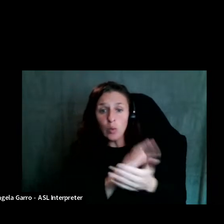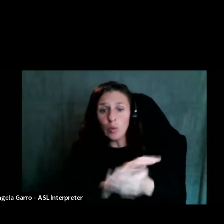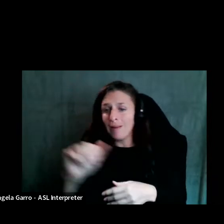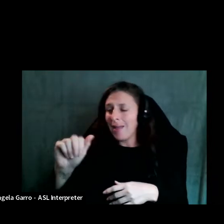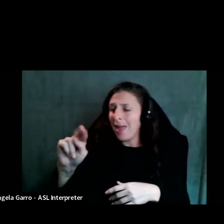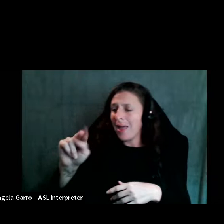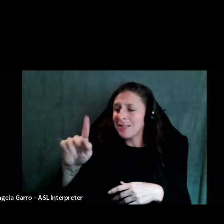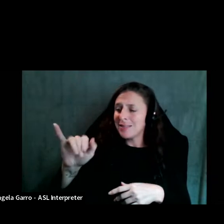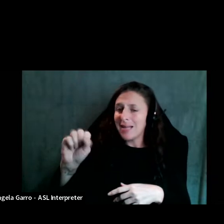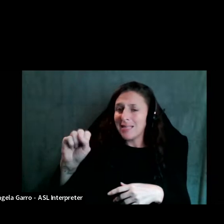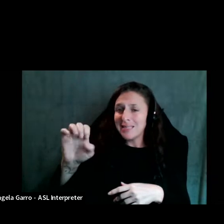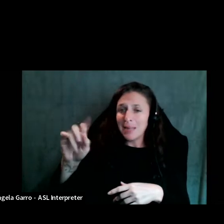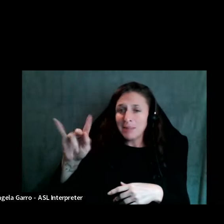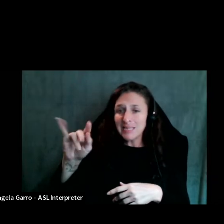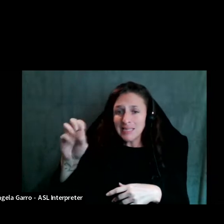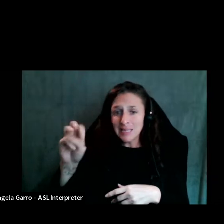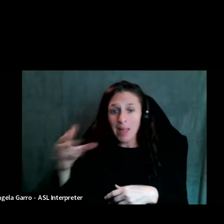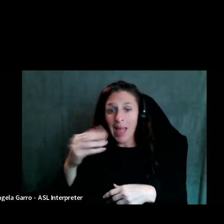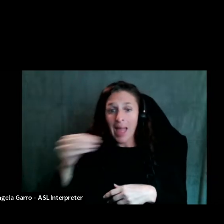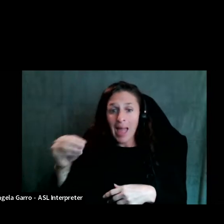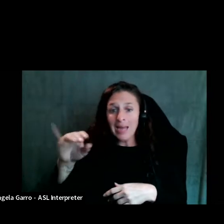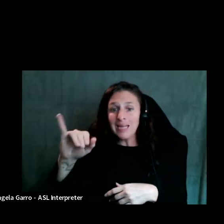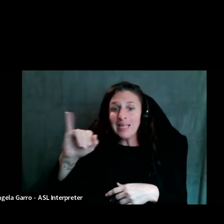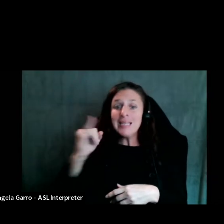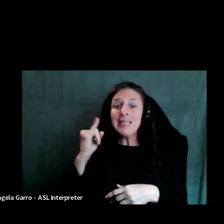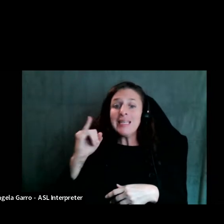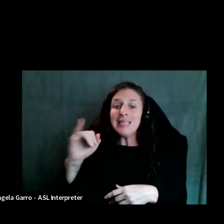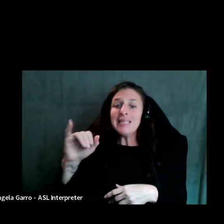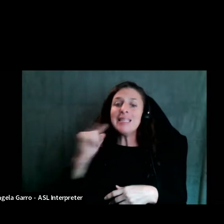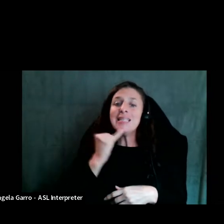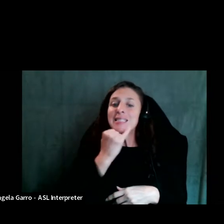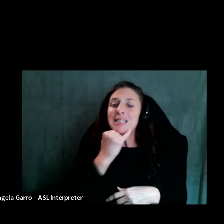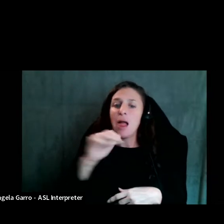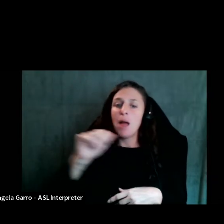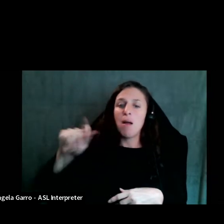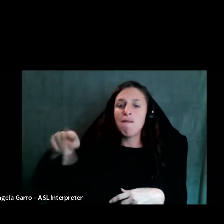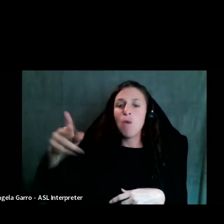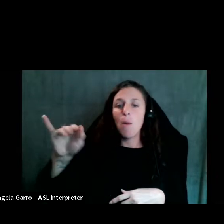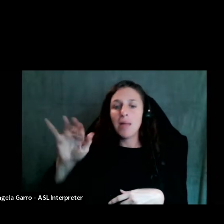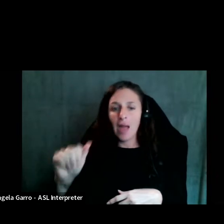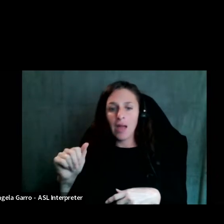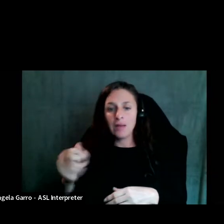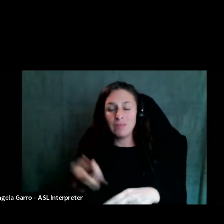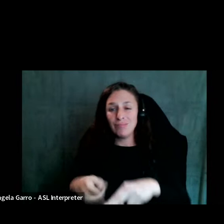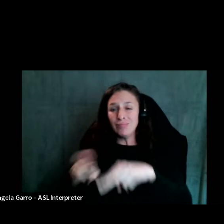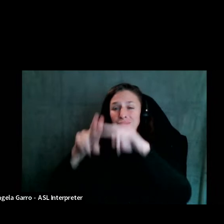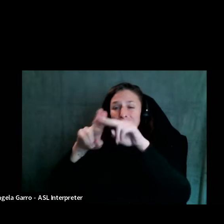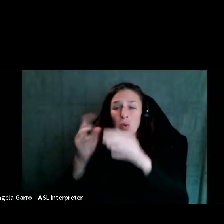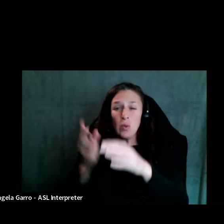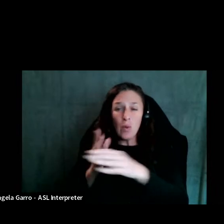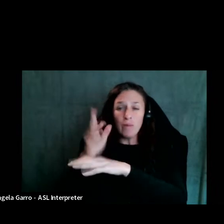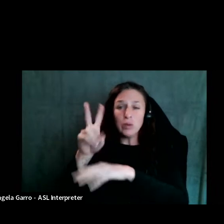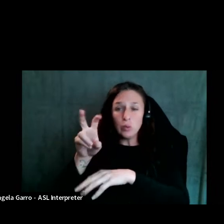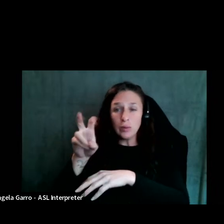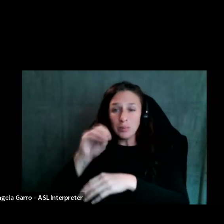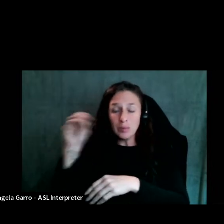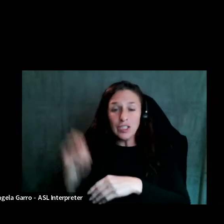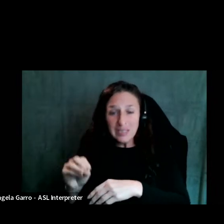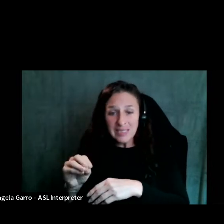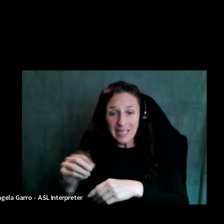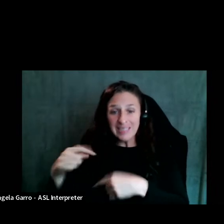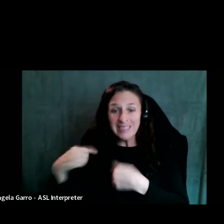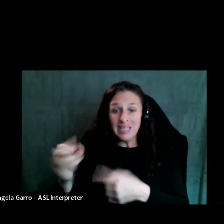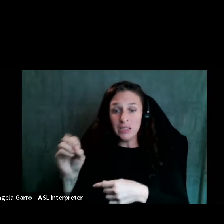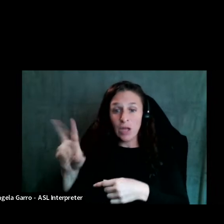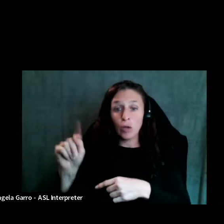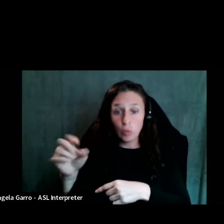Anti-Semitism and Islamophobia are on the rise more than 200% since October 7th. Both communities are affected,